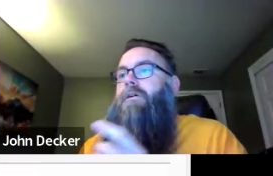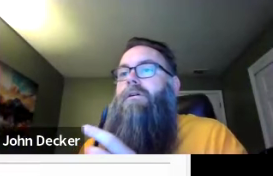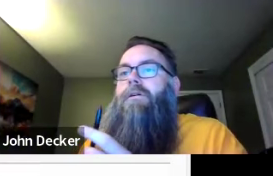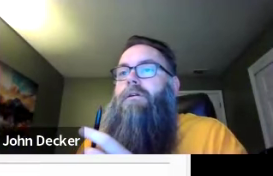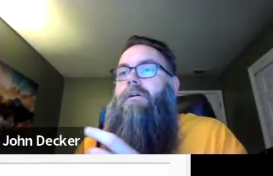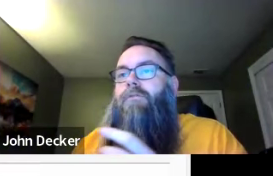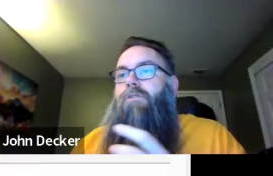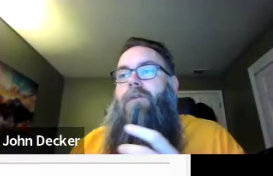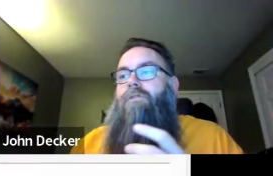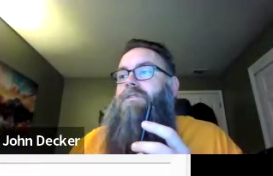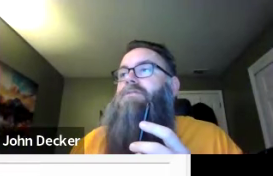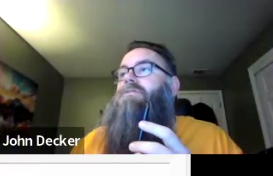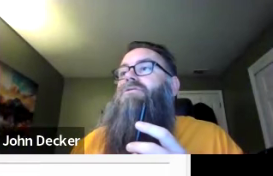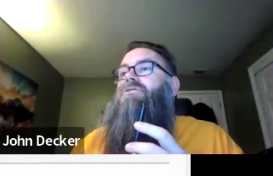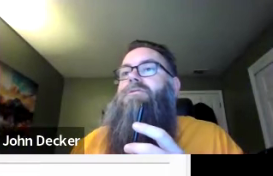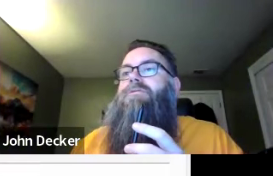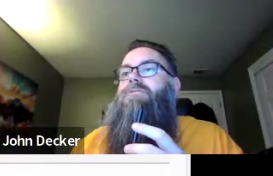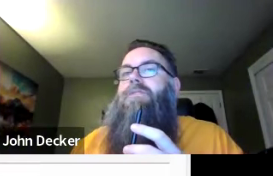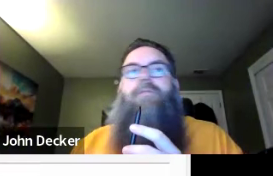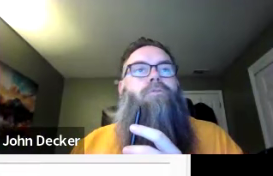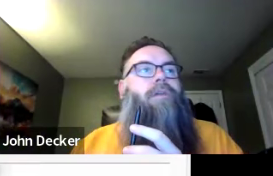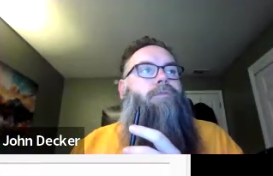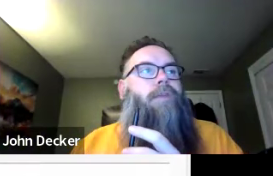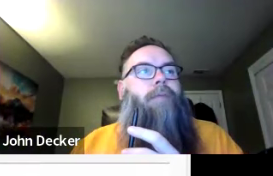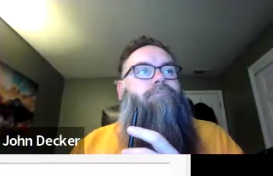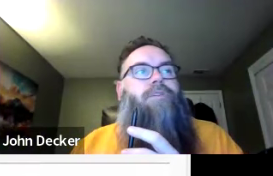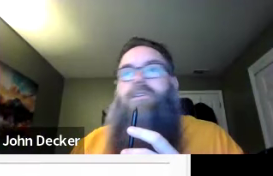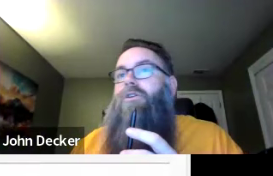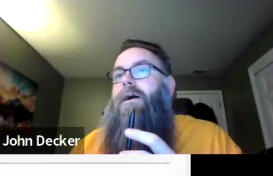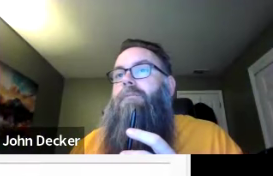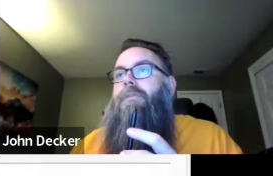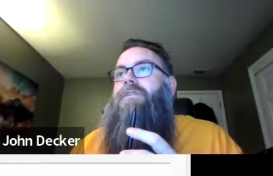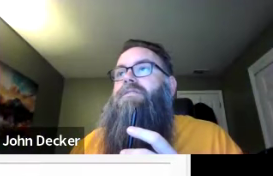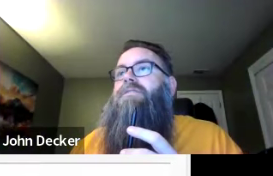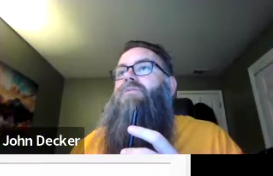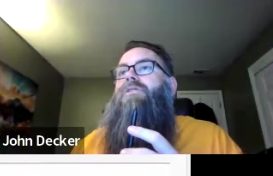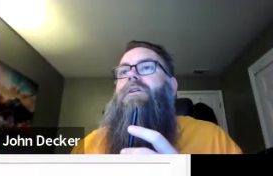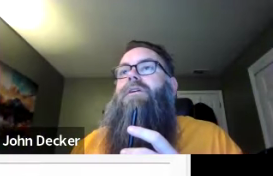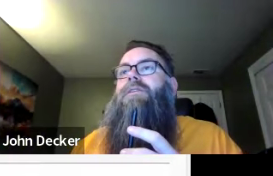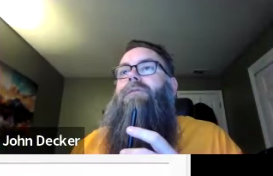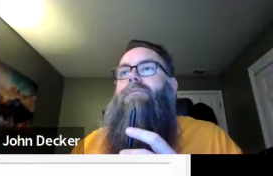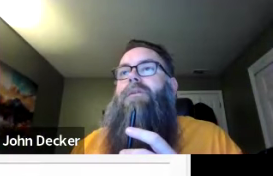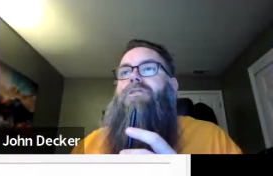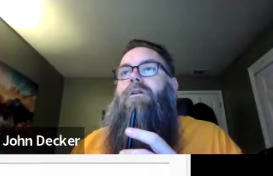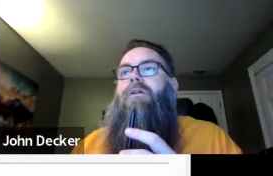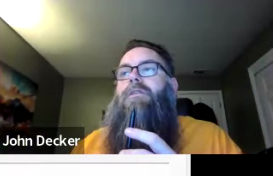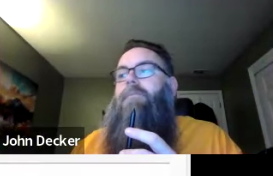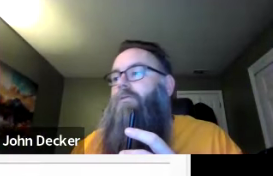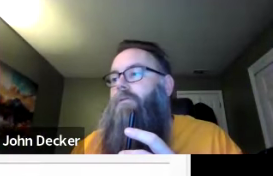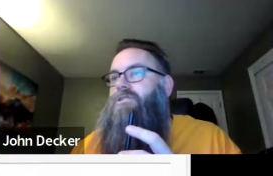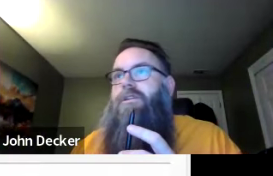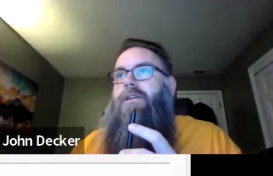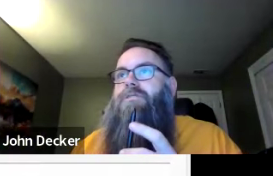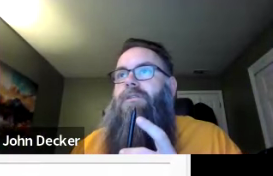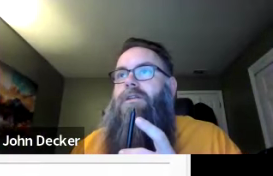Porterville. When you have old institutions, you need a bit more money for that. So this is where you can get the information on the